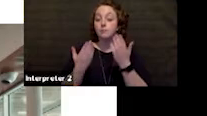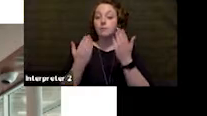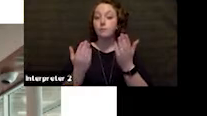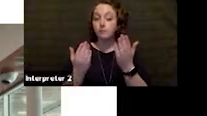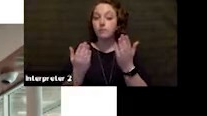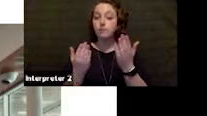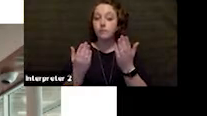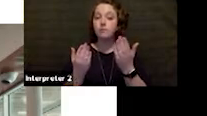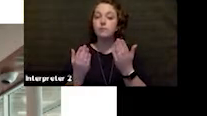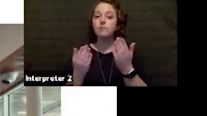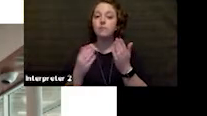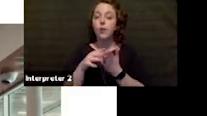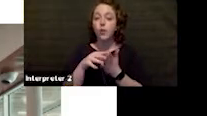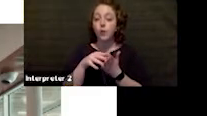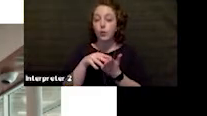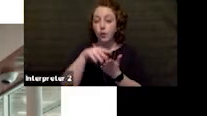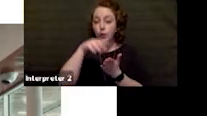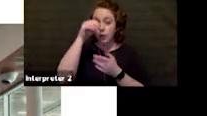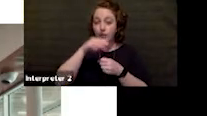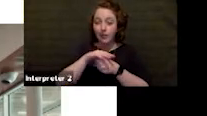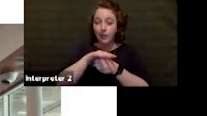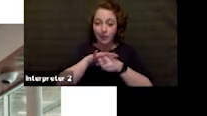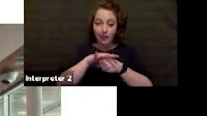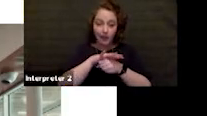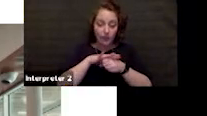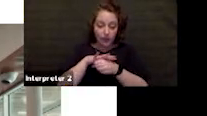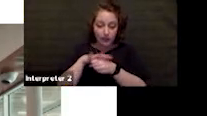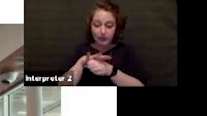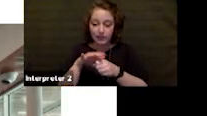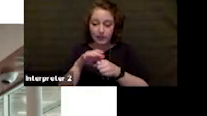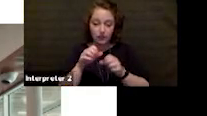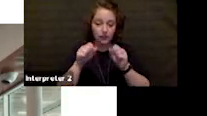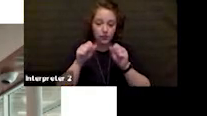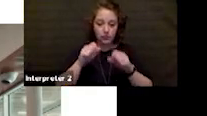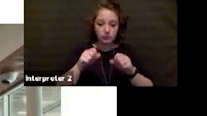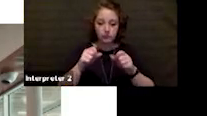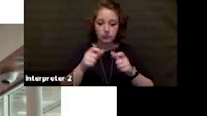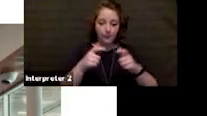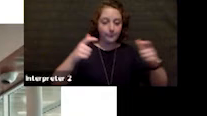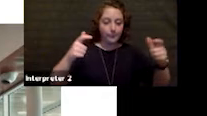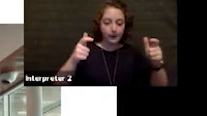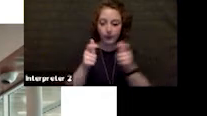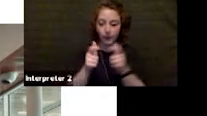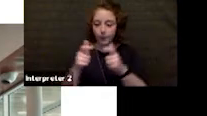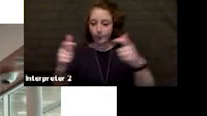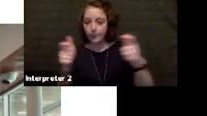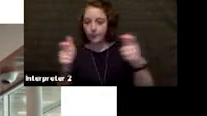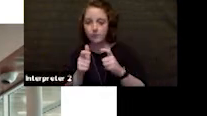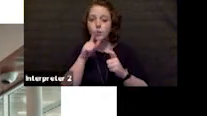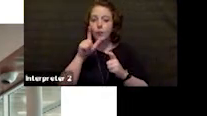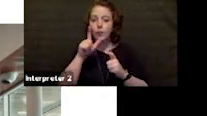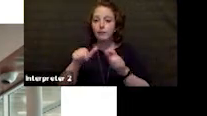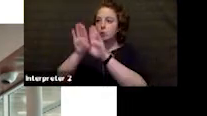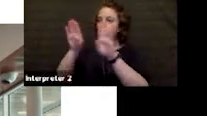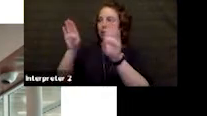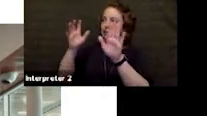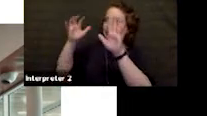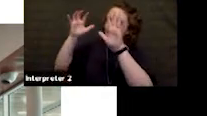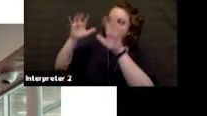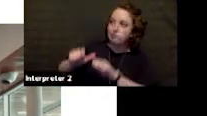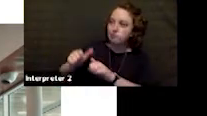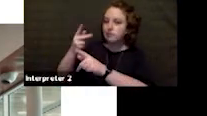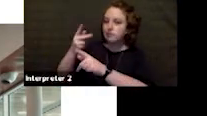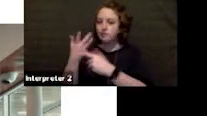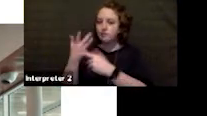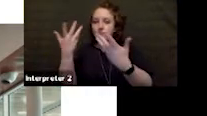learning spaces since there weren't existing walls that had to be accommodated, right? It was a brand new facility. And then as you can see from this picture